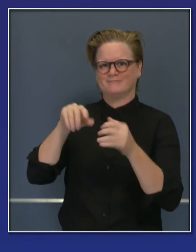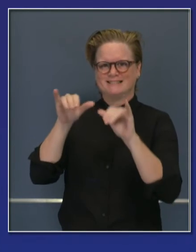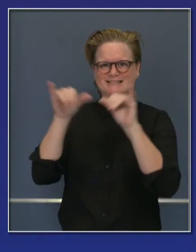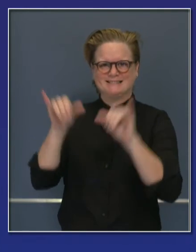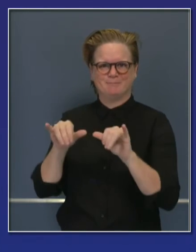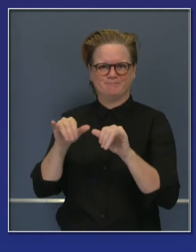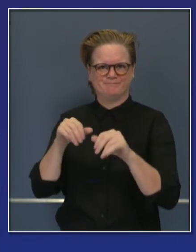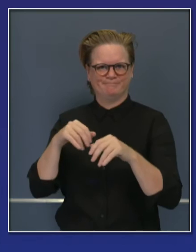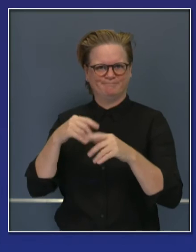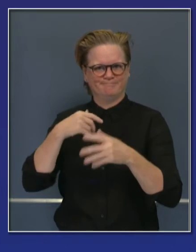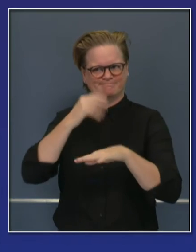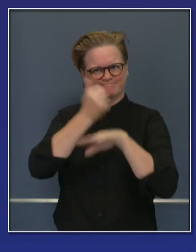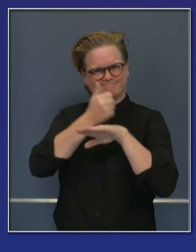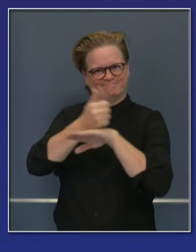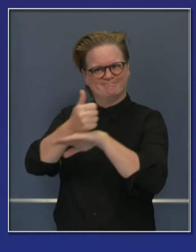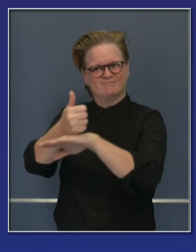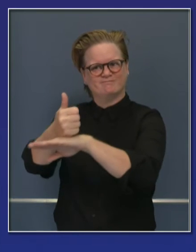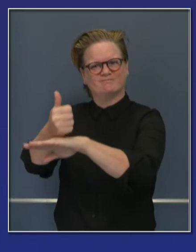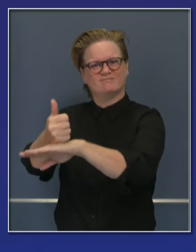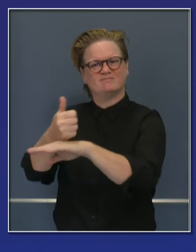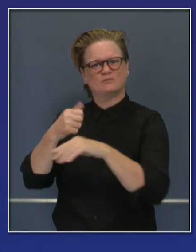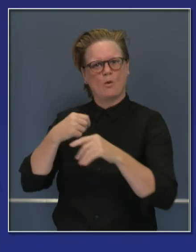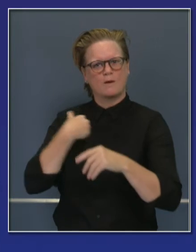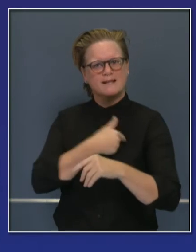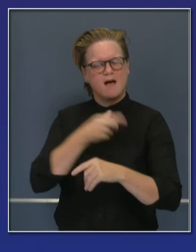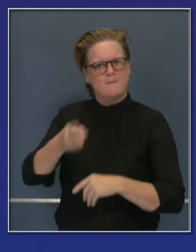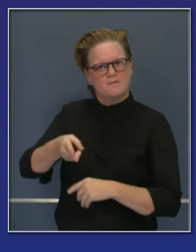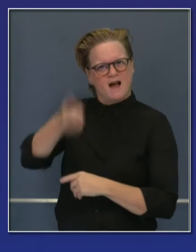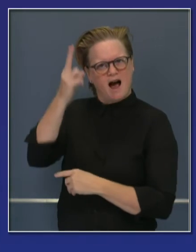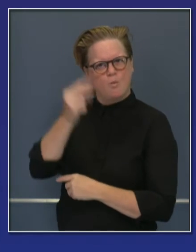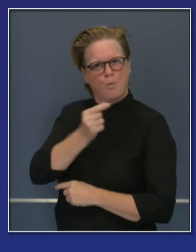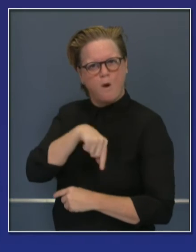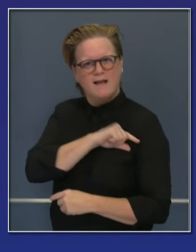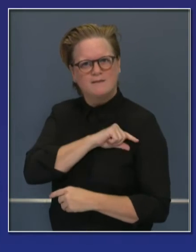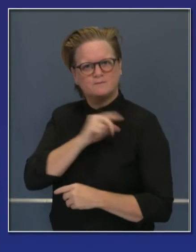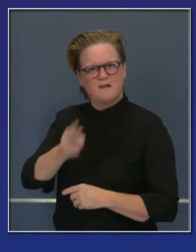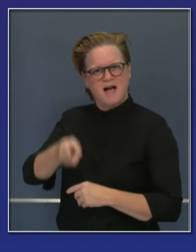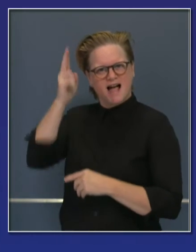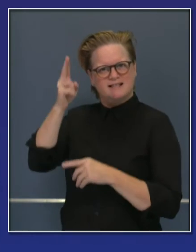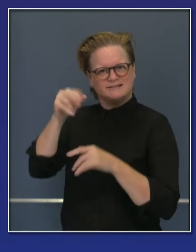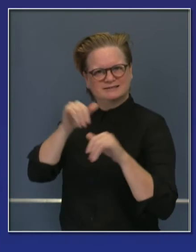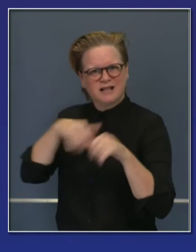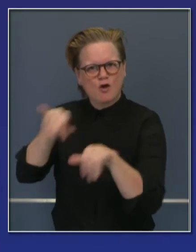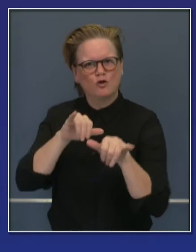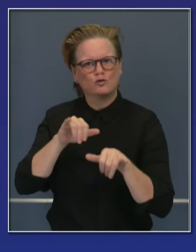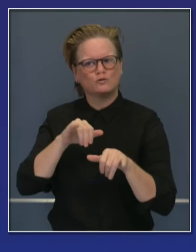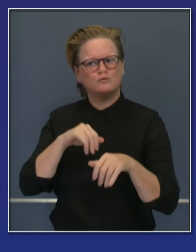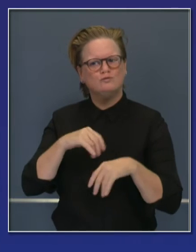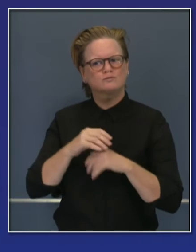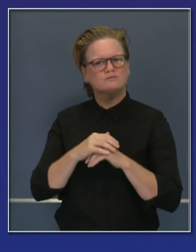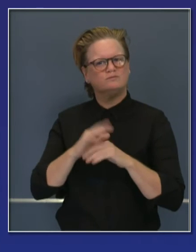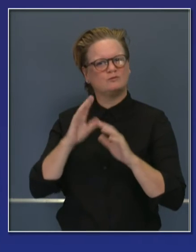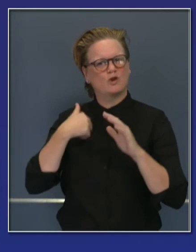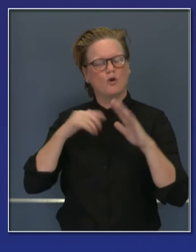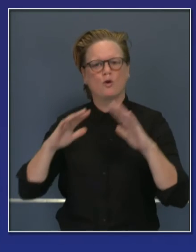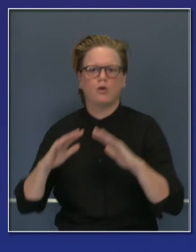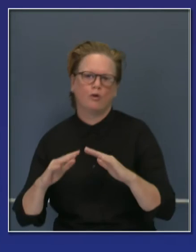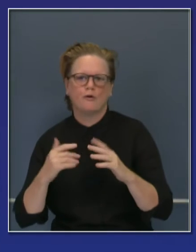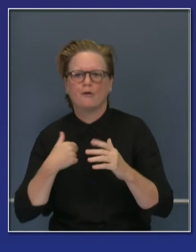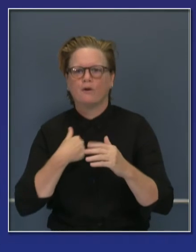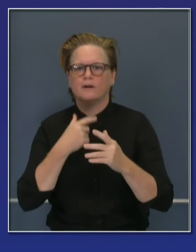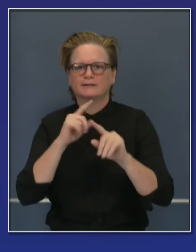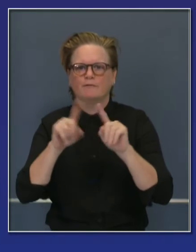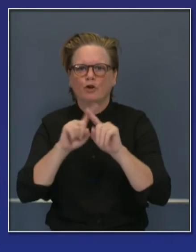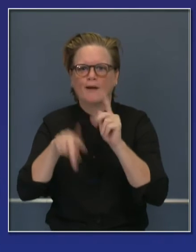Of course, data, and we could talk for hours and hours about large scale procurement of IT in